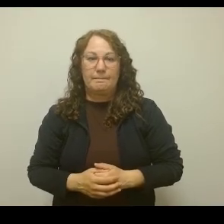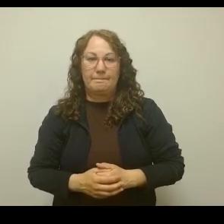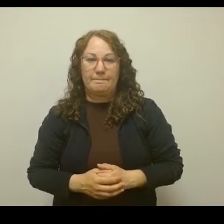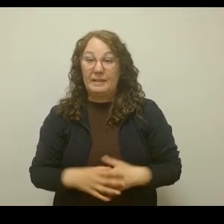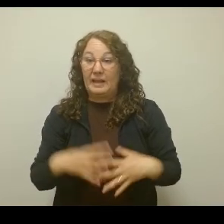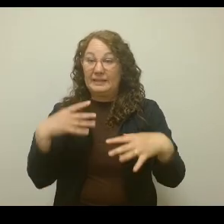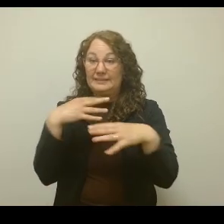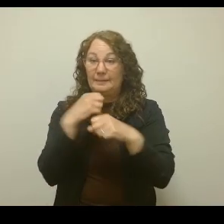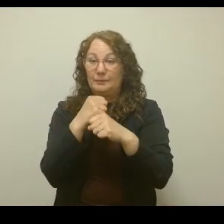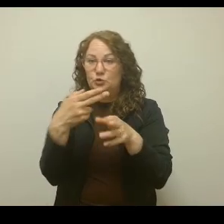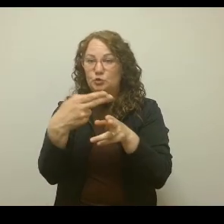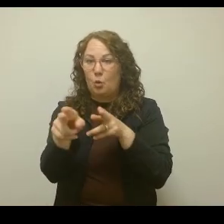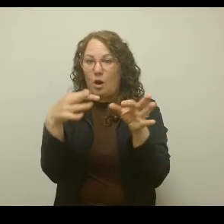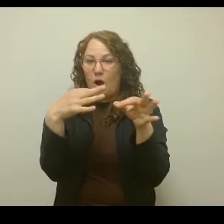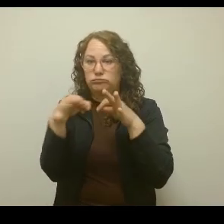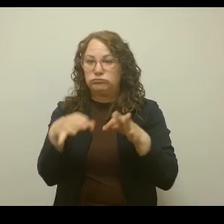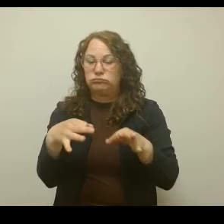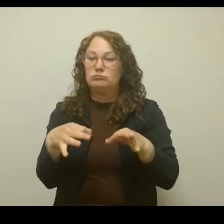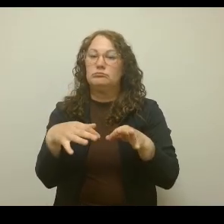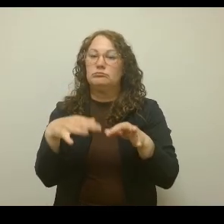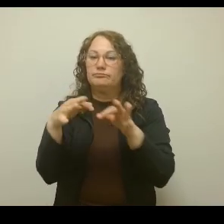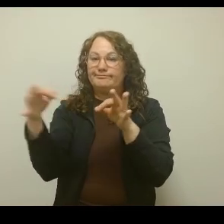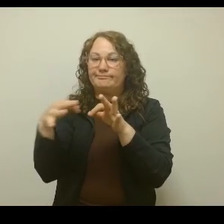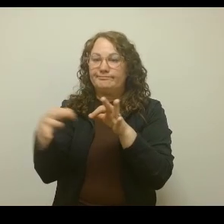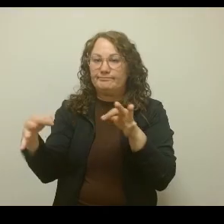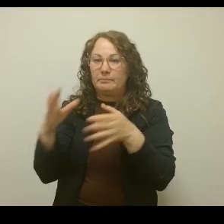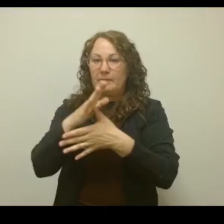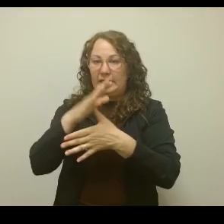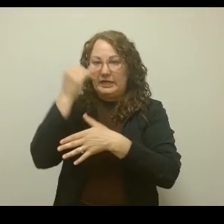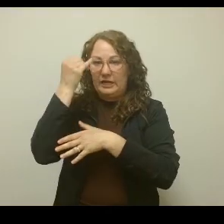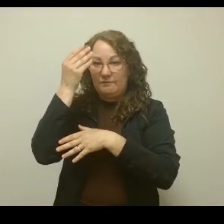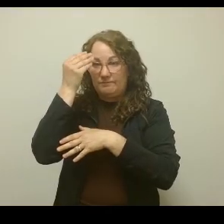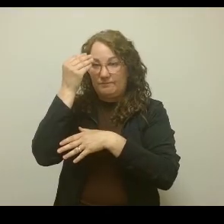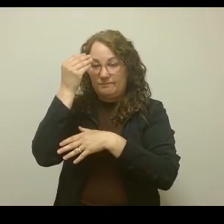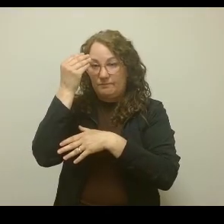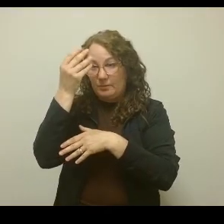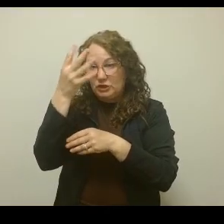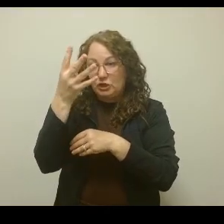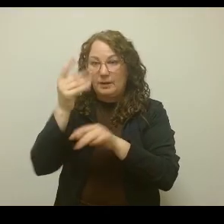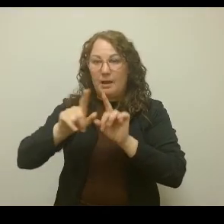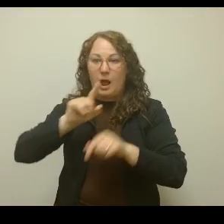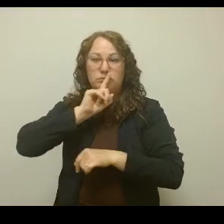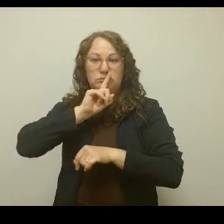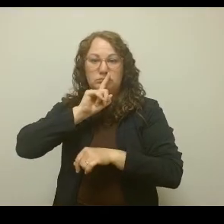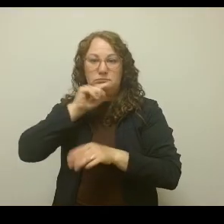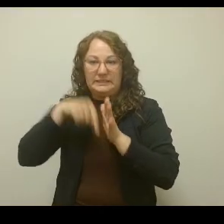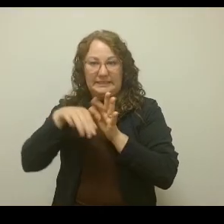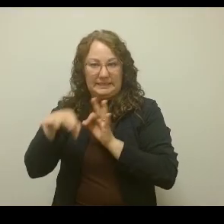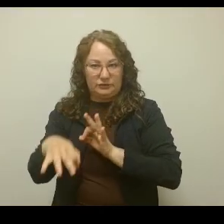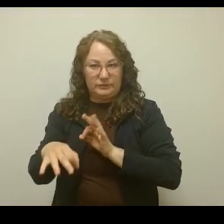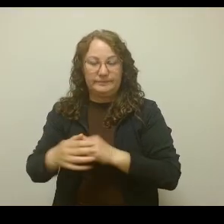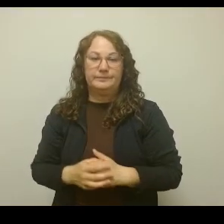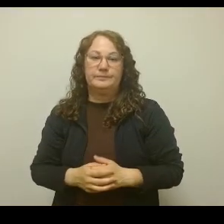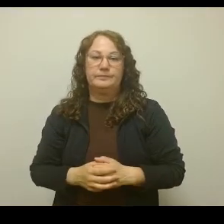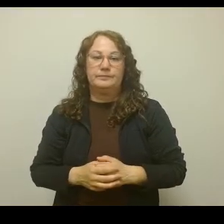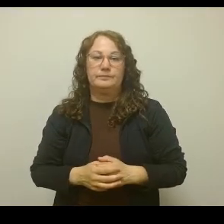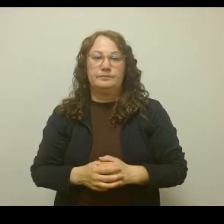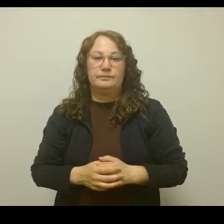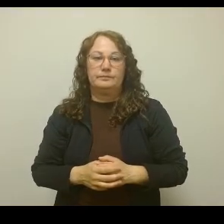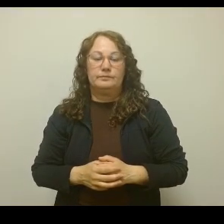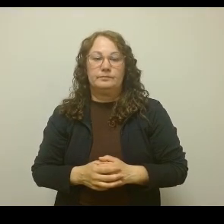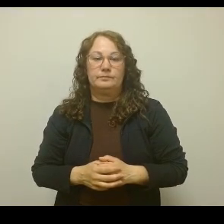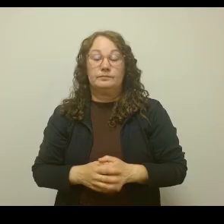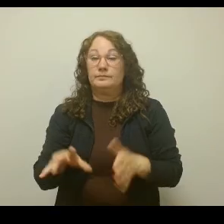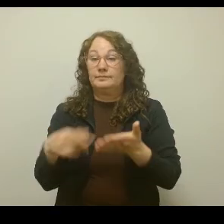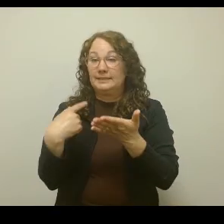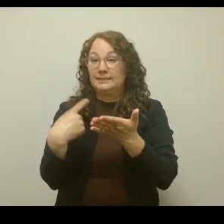Summaries are short statements that give the main information about something without giving all the details. We talked about